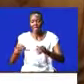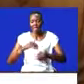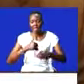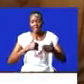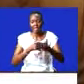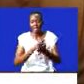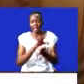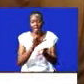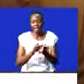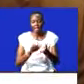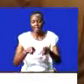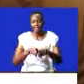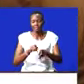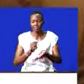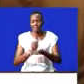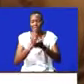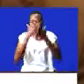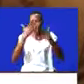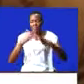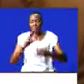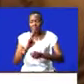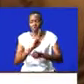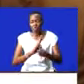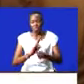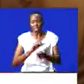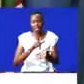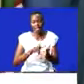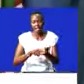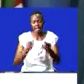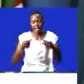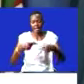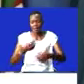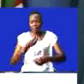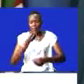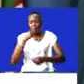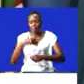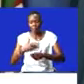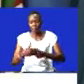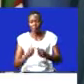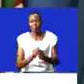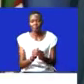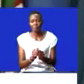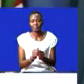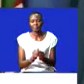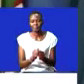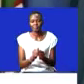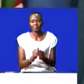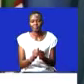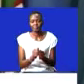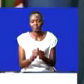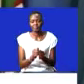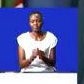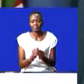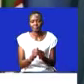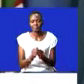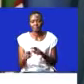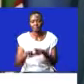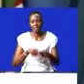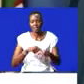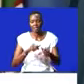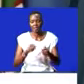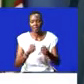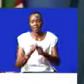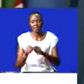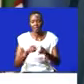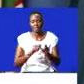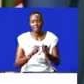opogore kendo konyo jogo matiyo kod Nam Lolwe yudo chiembgi mapile. Food and water, as well as climate change,